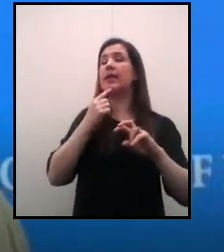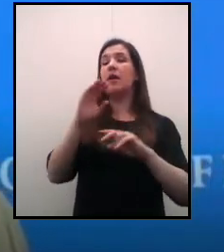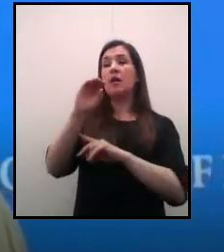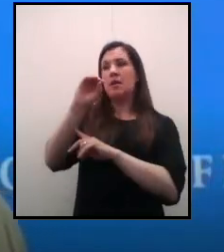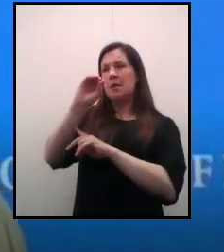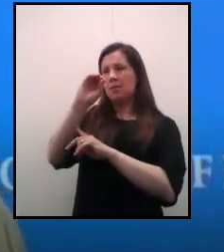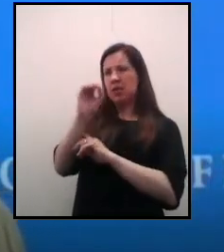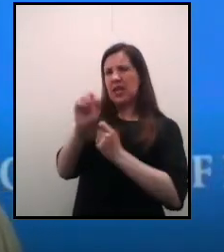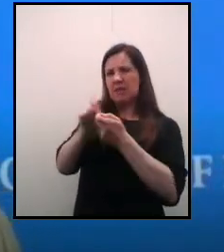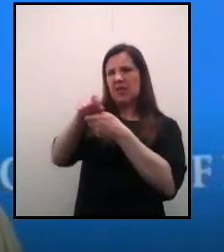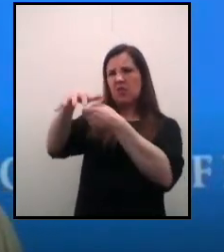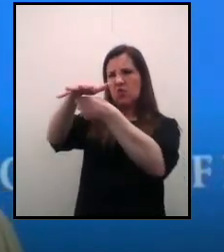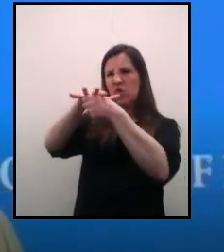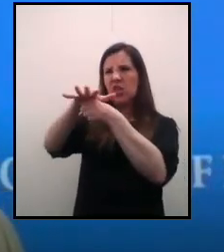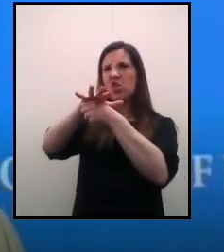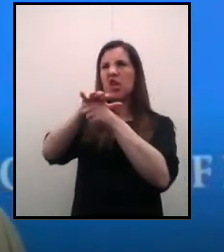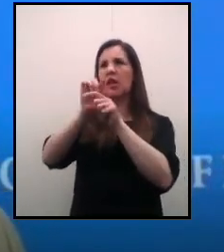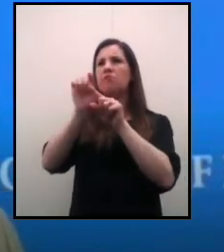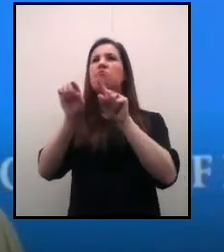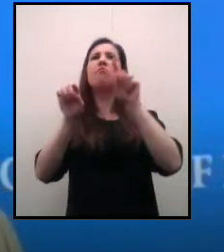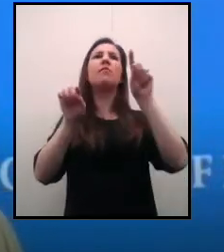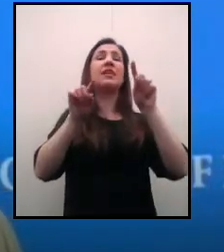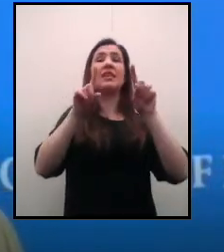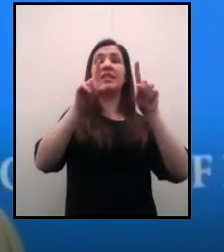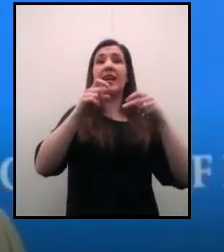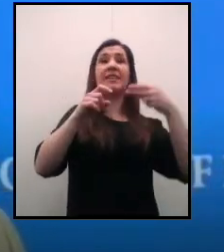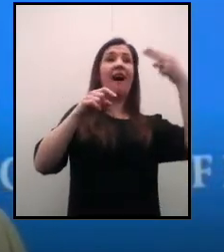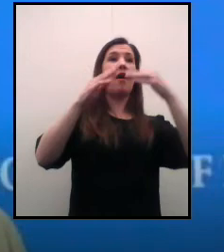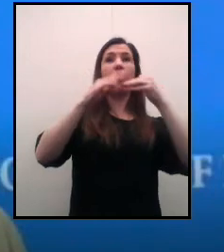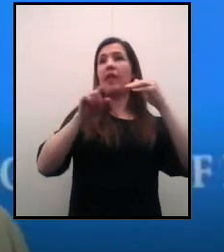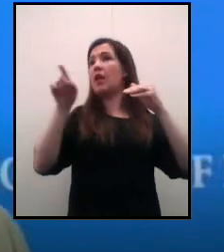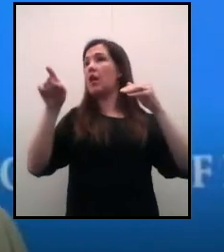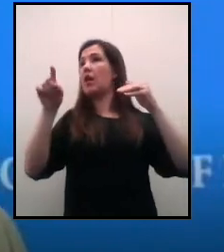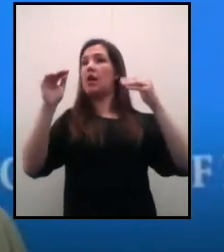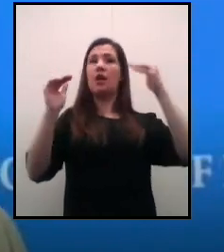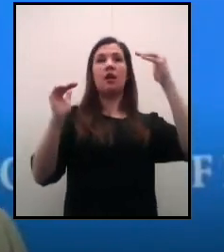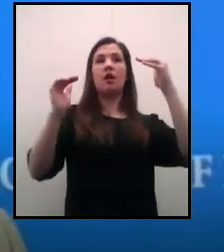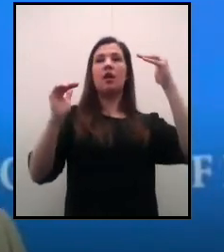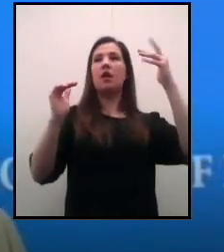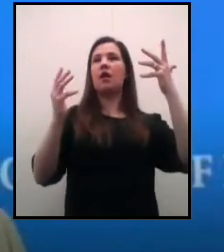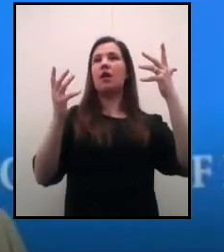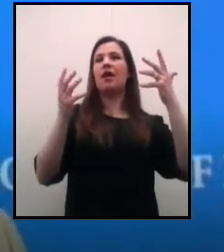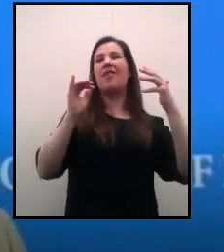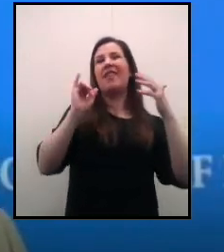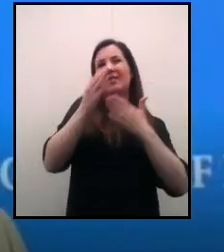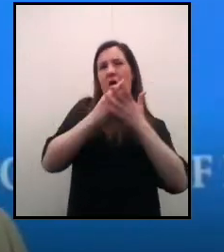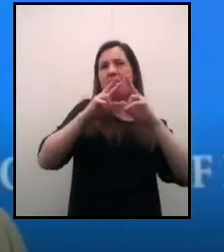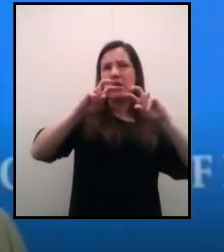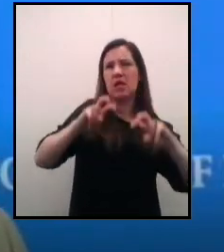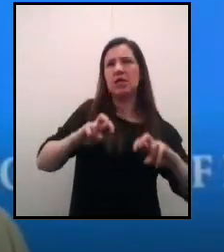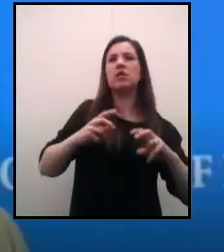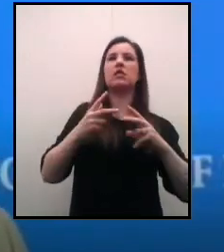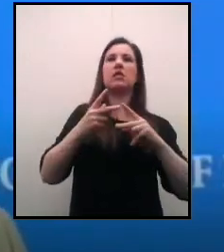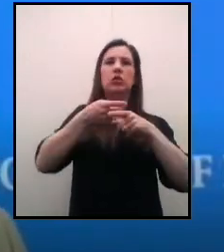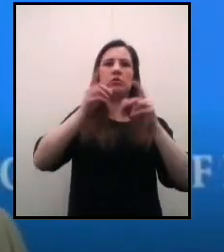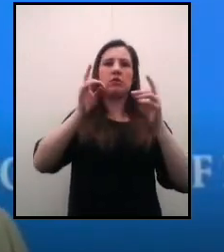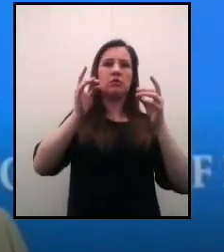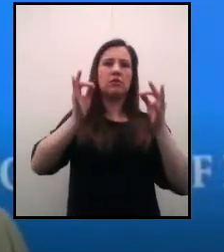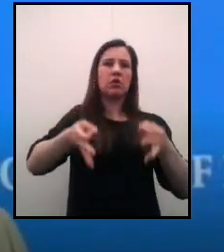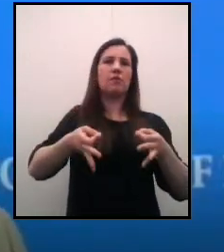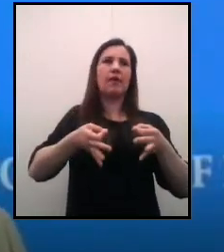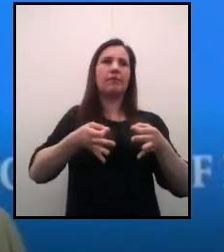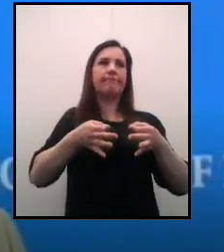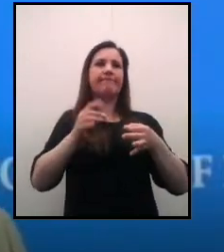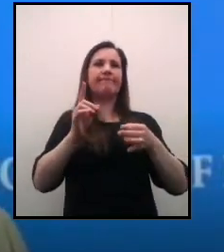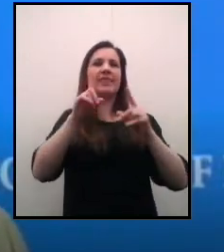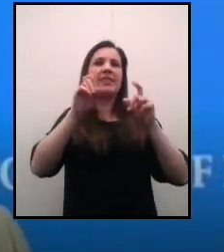in a particular region, one area tests higher than another area, and that's just all part of the analysis that goes into a location of where a